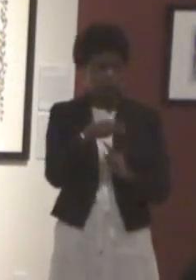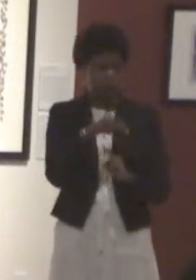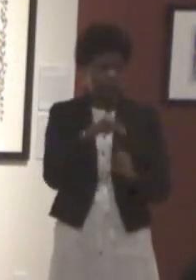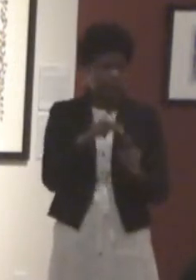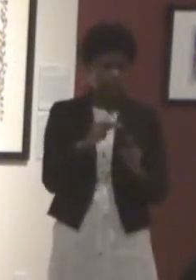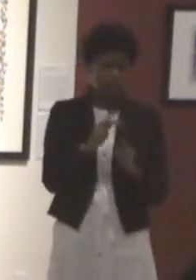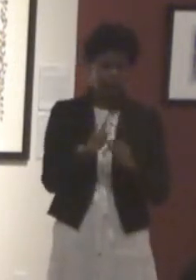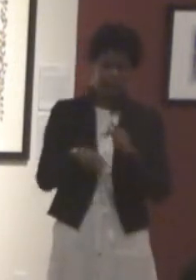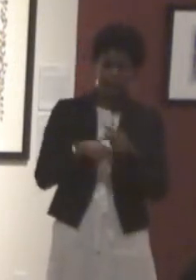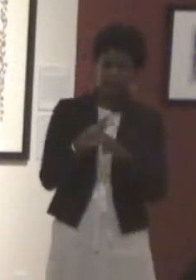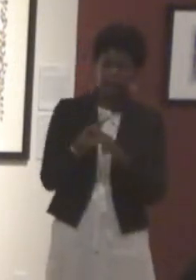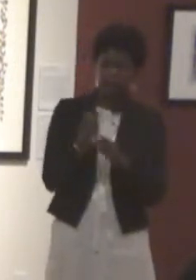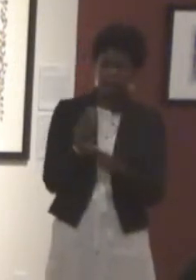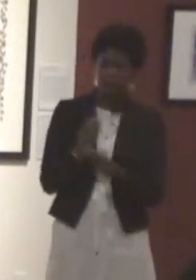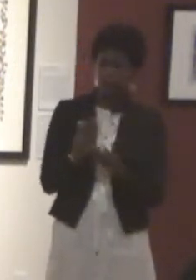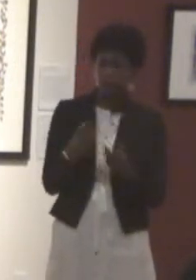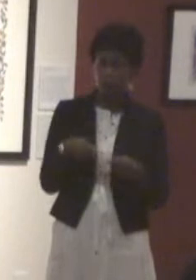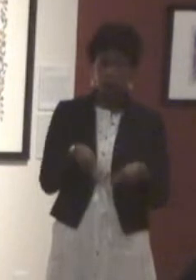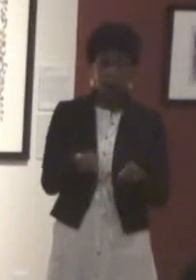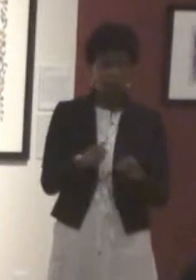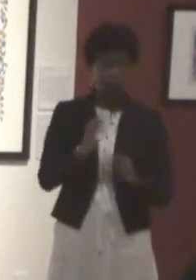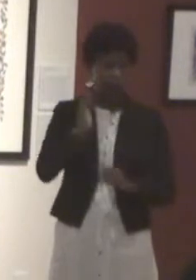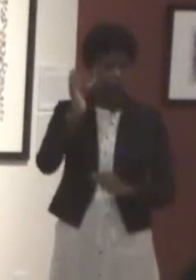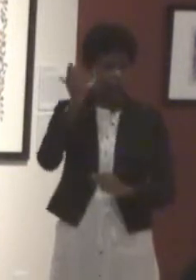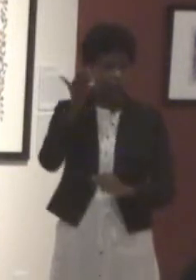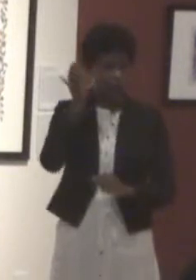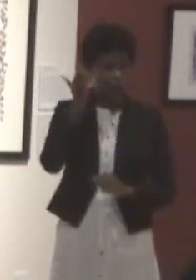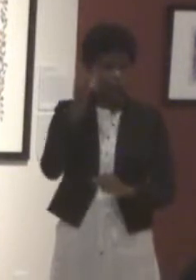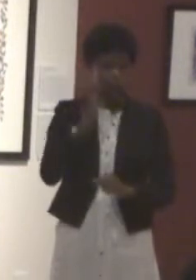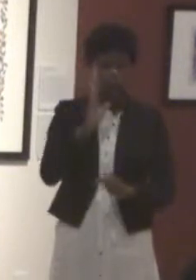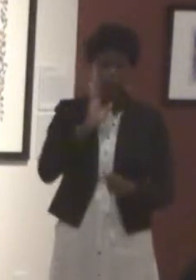of information. During tonight's lecture, I will address